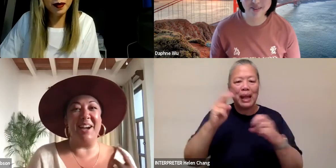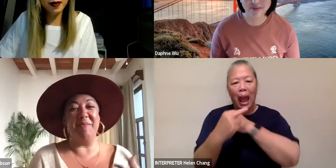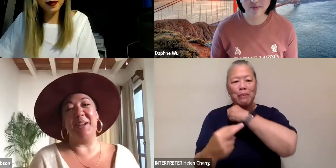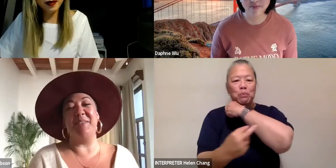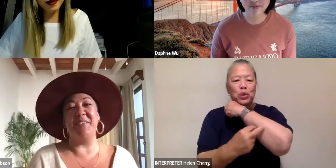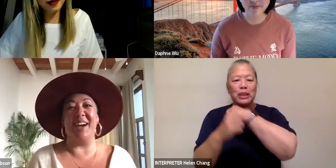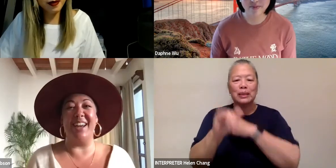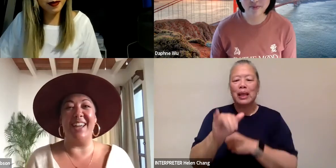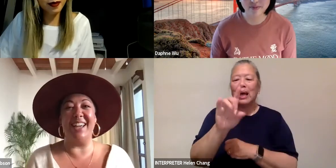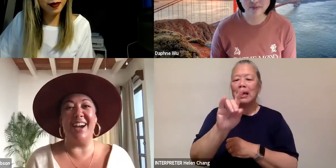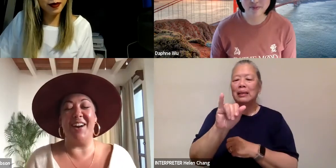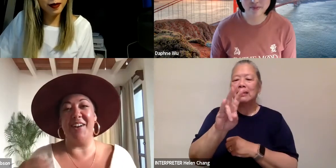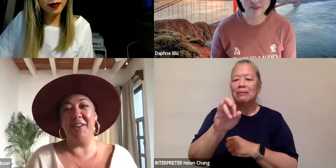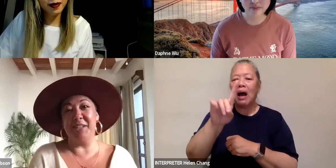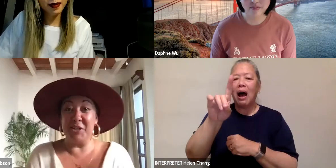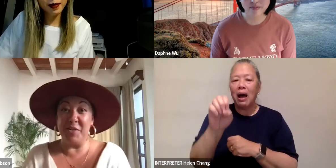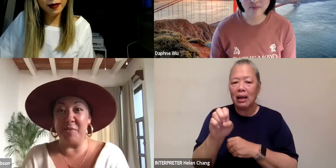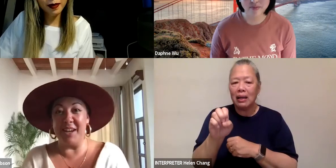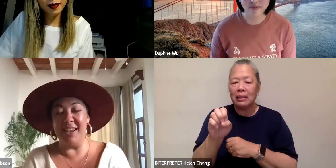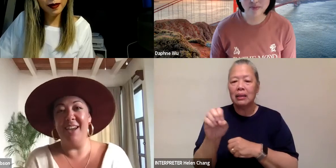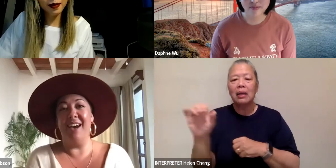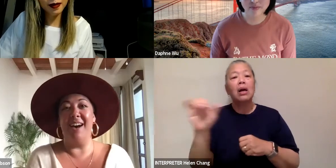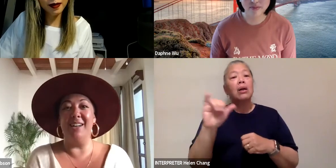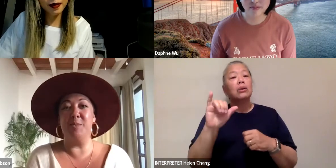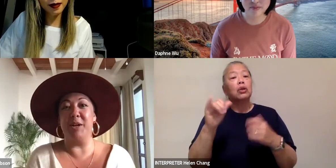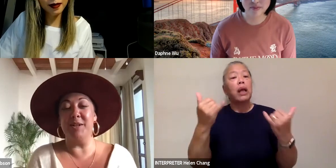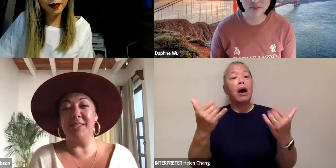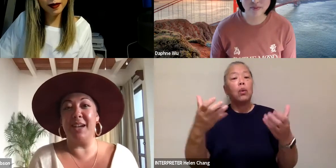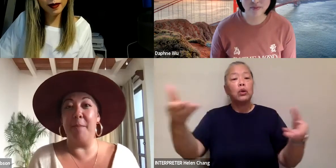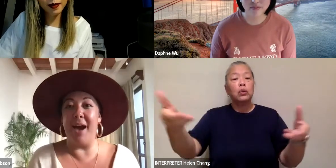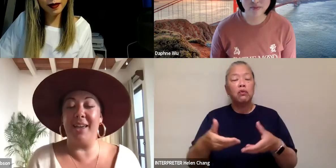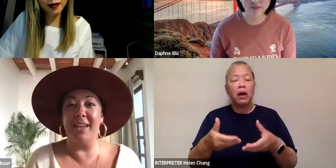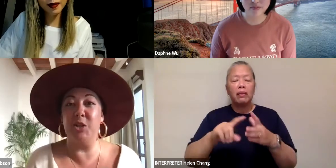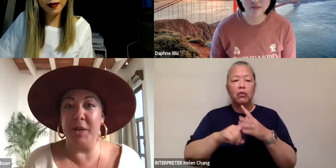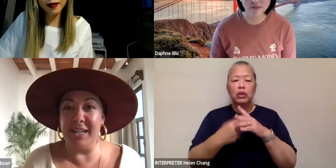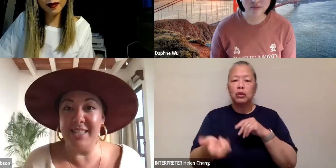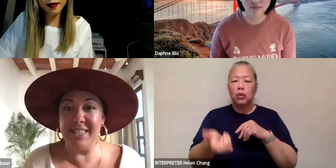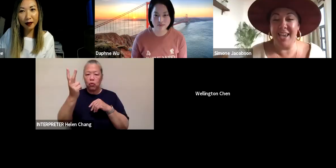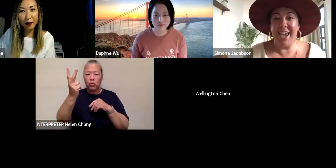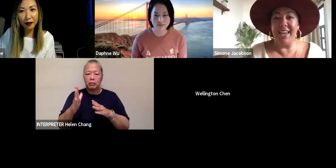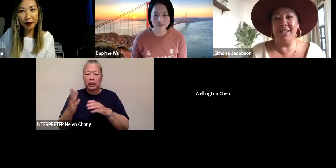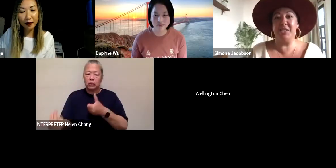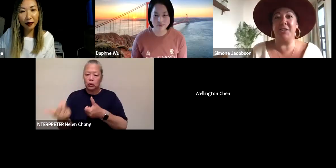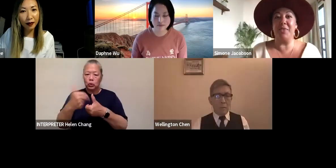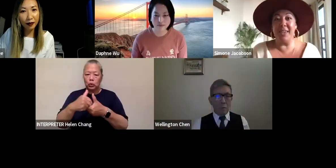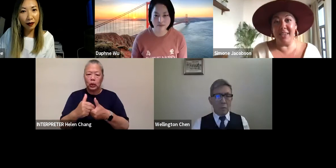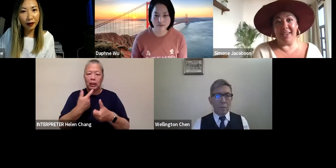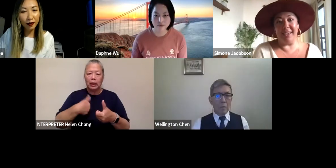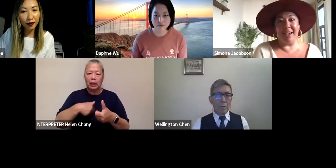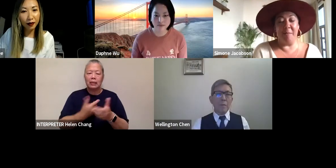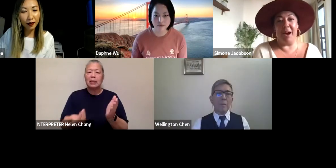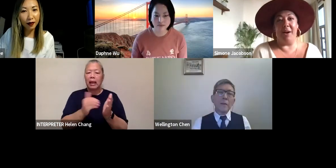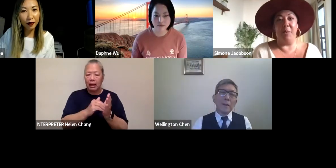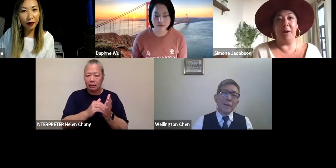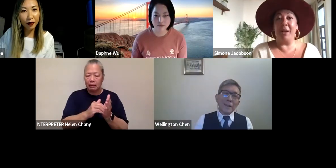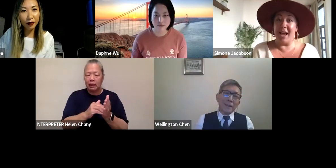talking, I'm going to be inviting our original three speakers to come back and join us and to start thinking